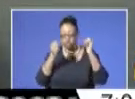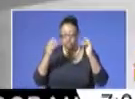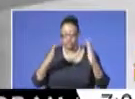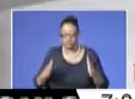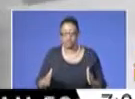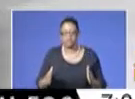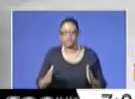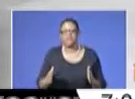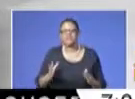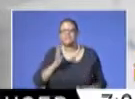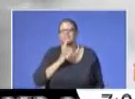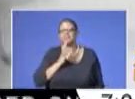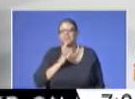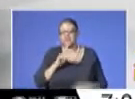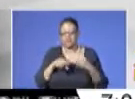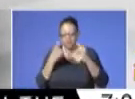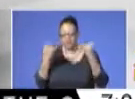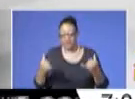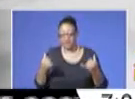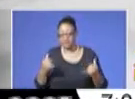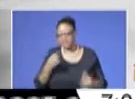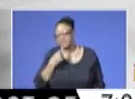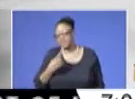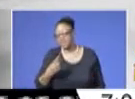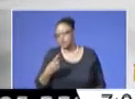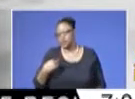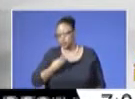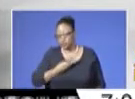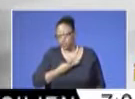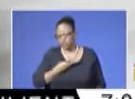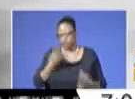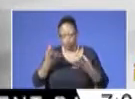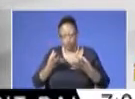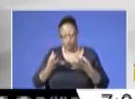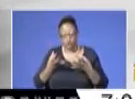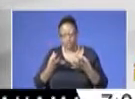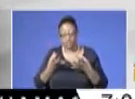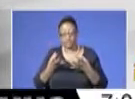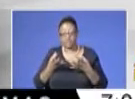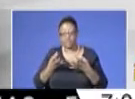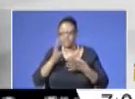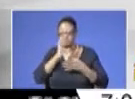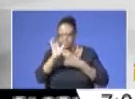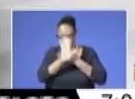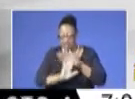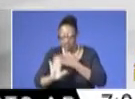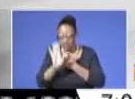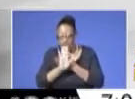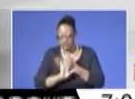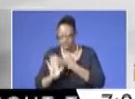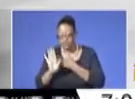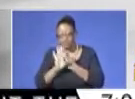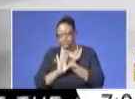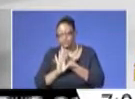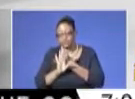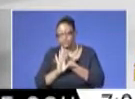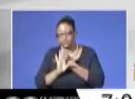alternative. We in the Tourism Ministry of Tourism want to, in the safest possible way,